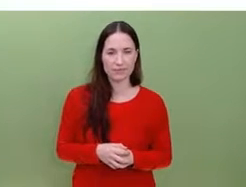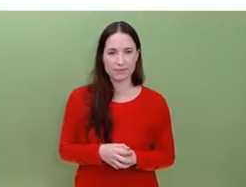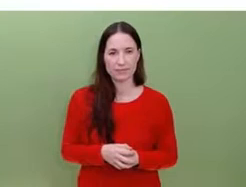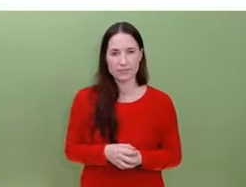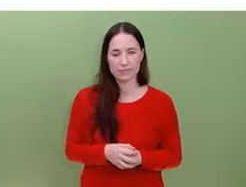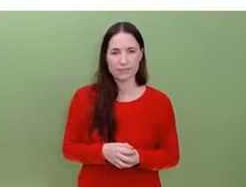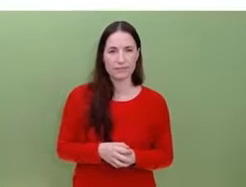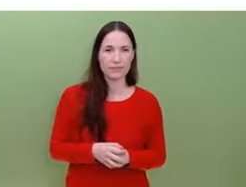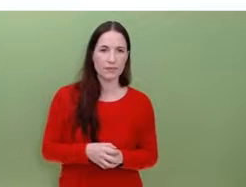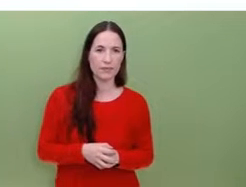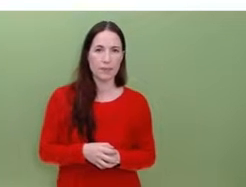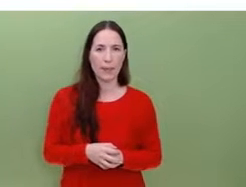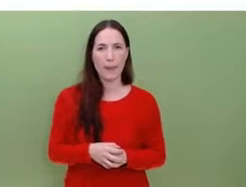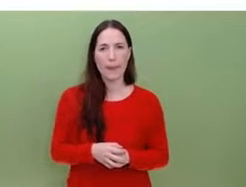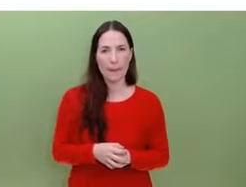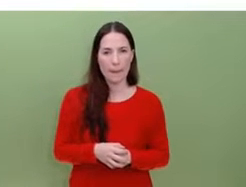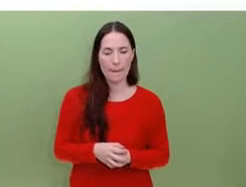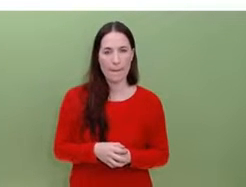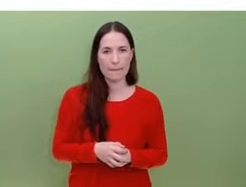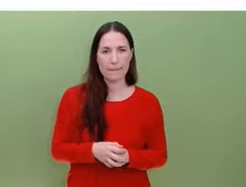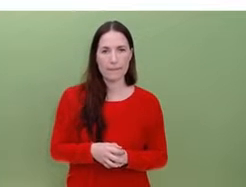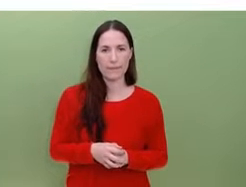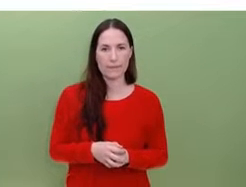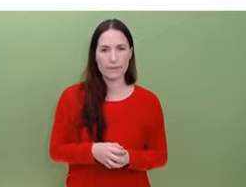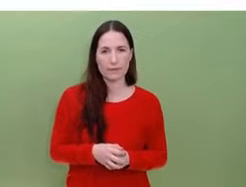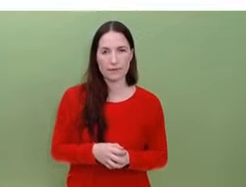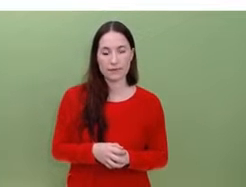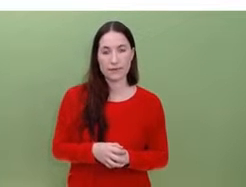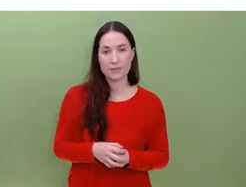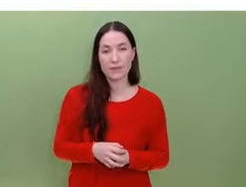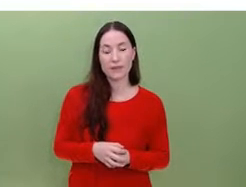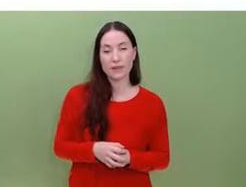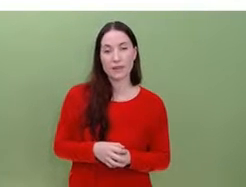thinking now about the end of my presentation,